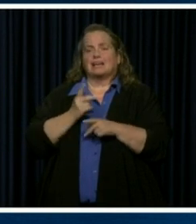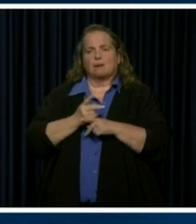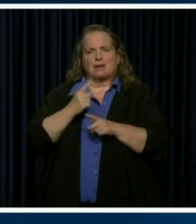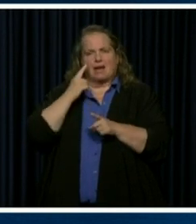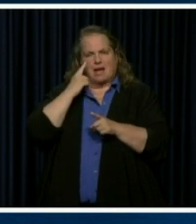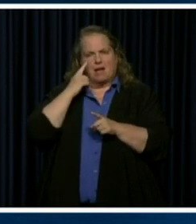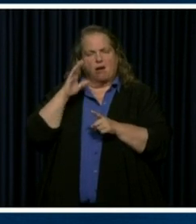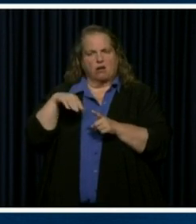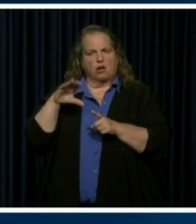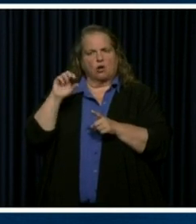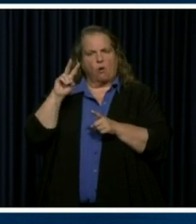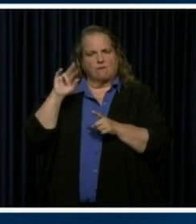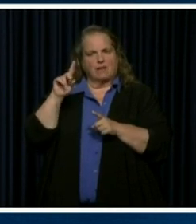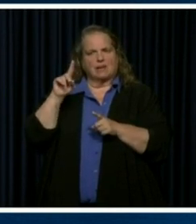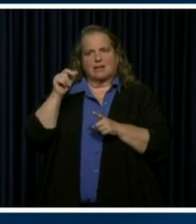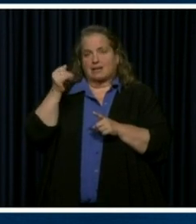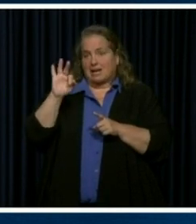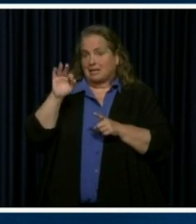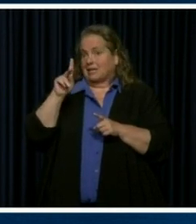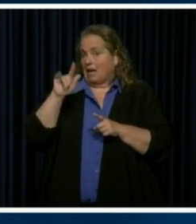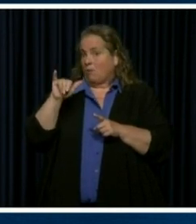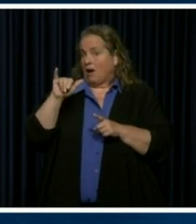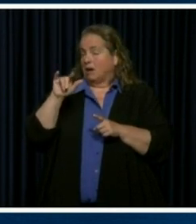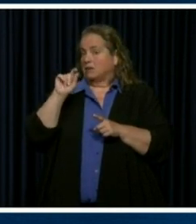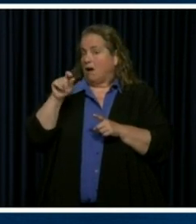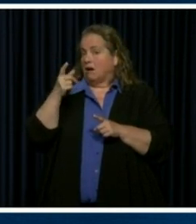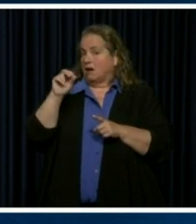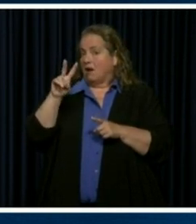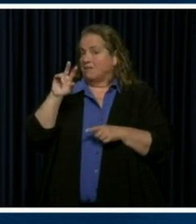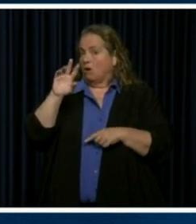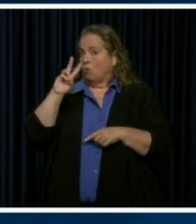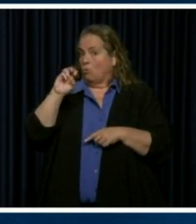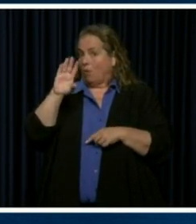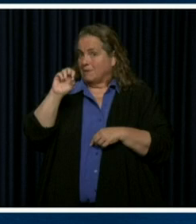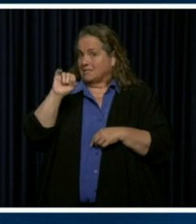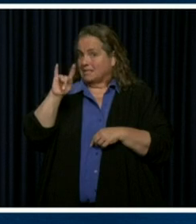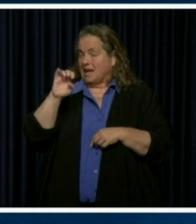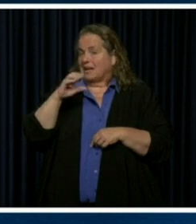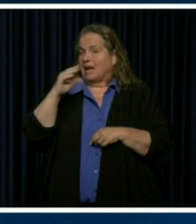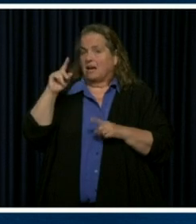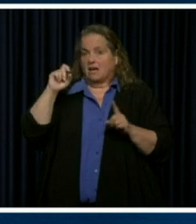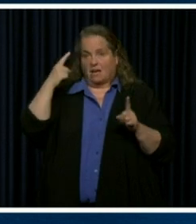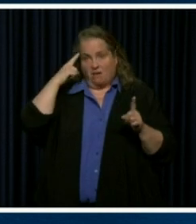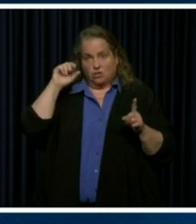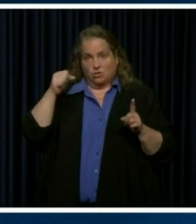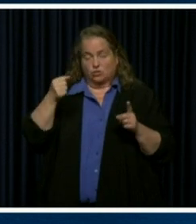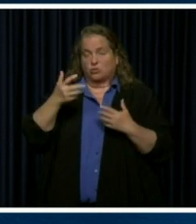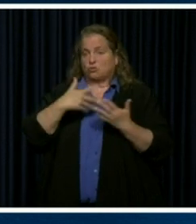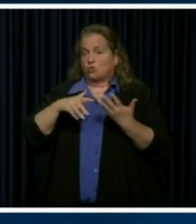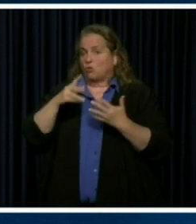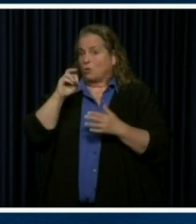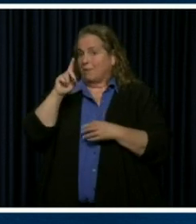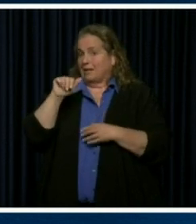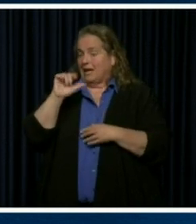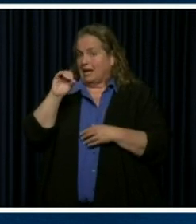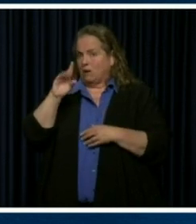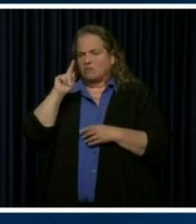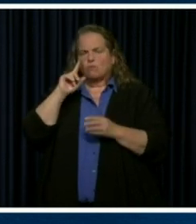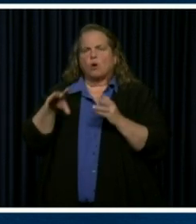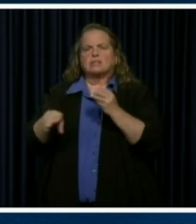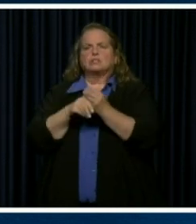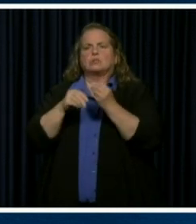on the COVID-19 ky.gov website as well as Governor Beshear's social media accounts for